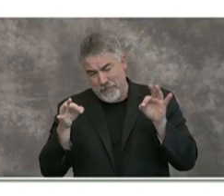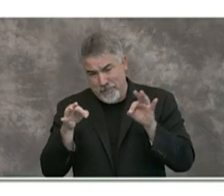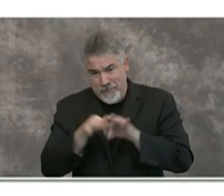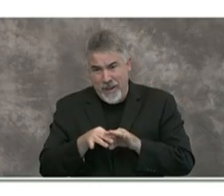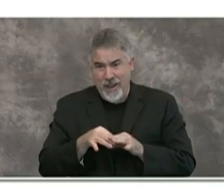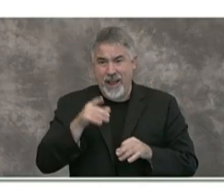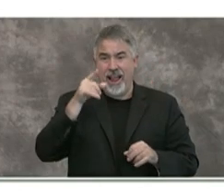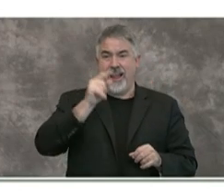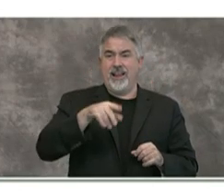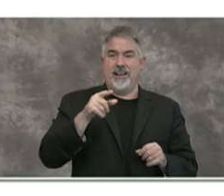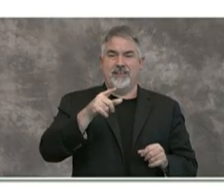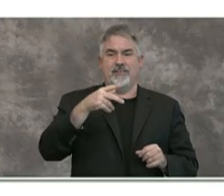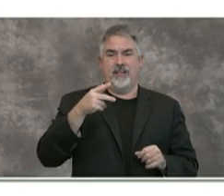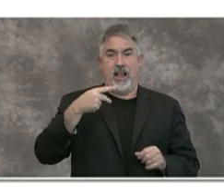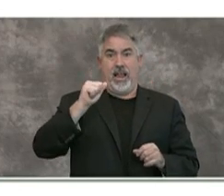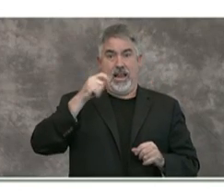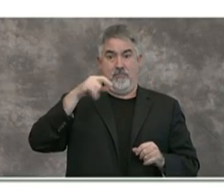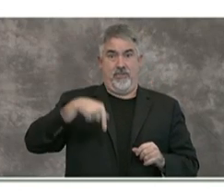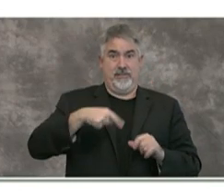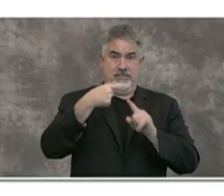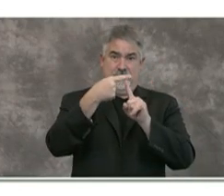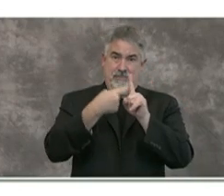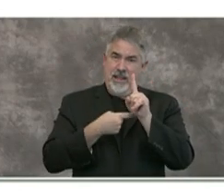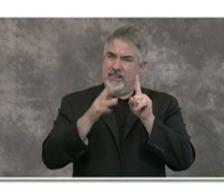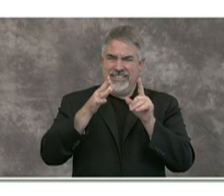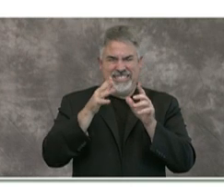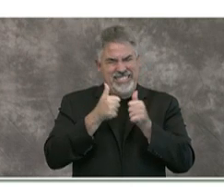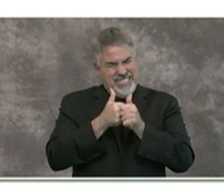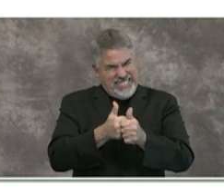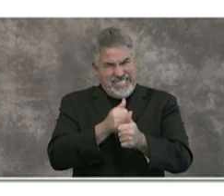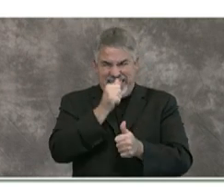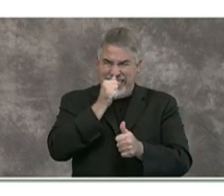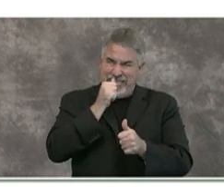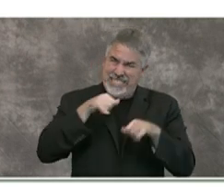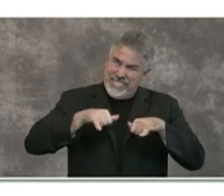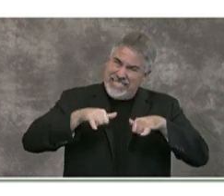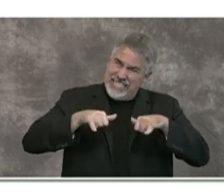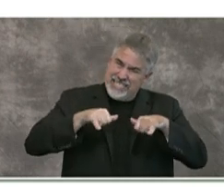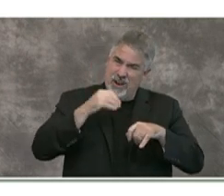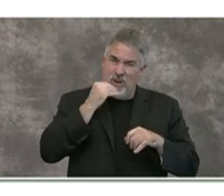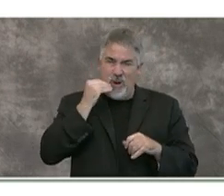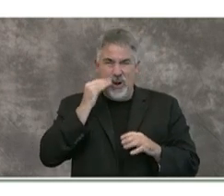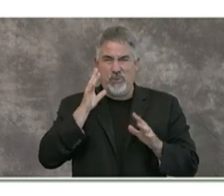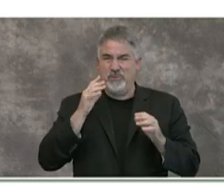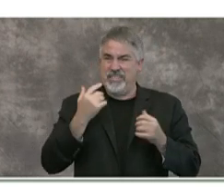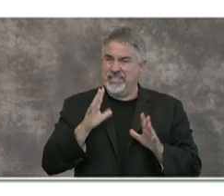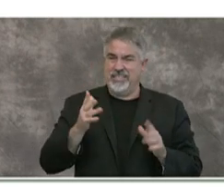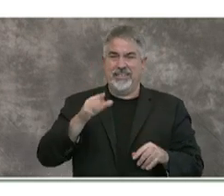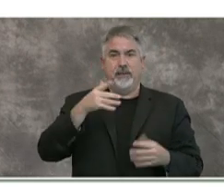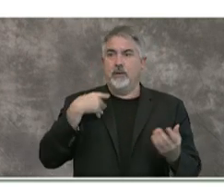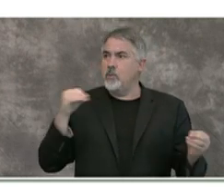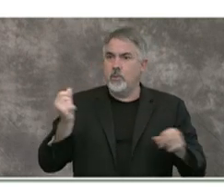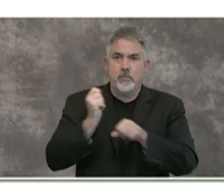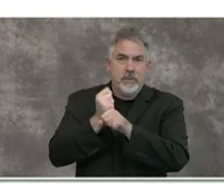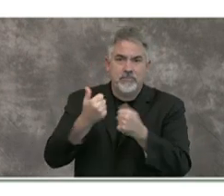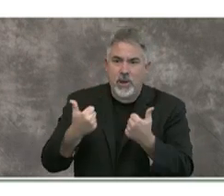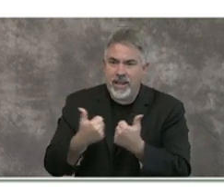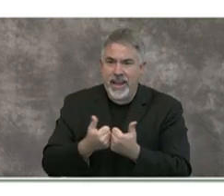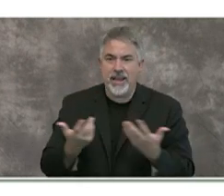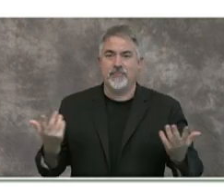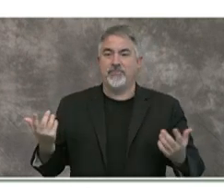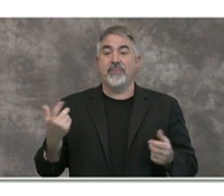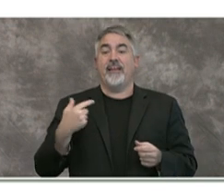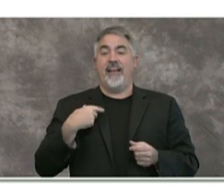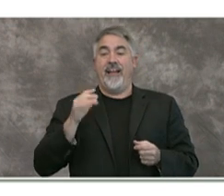presents us and the real commitment we need in the month of April. While we don't have current baseball games on TV, it was great to see the San Diego